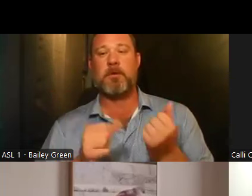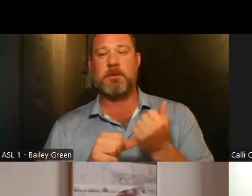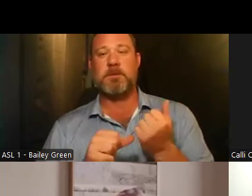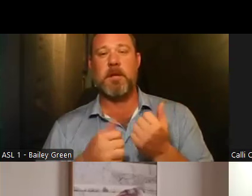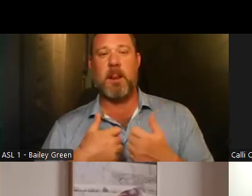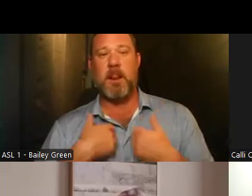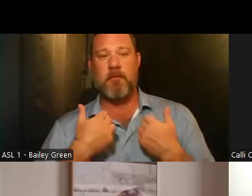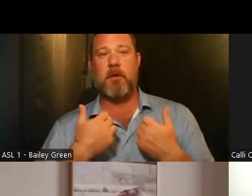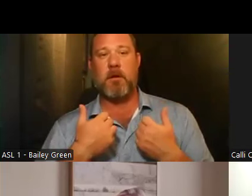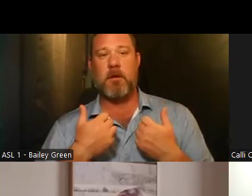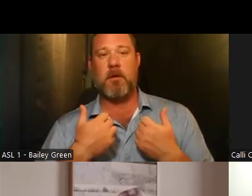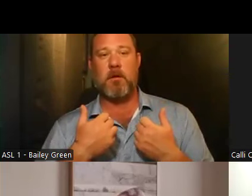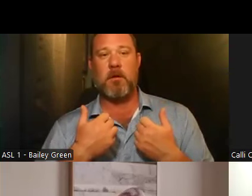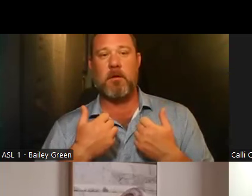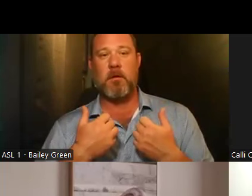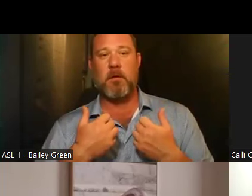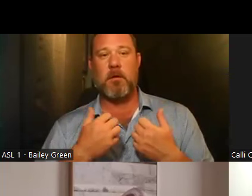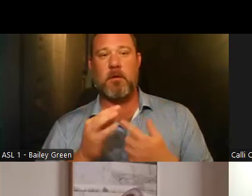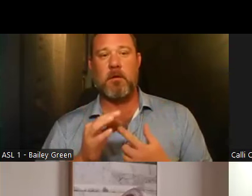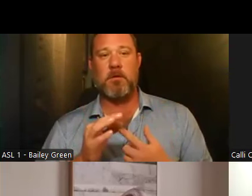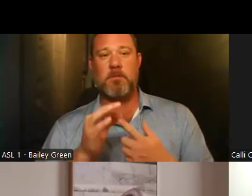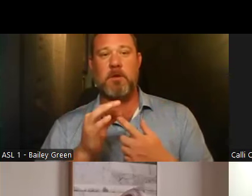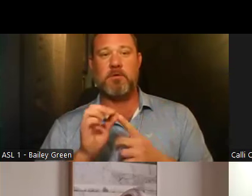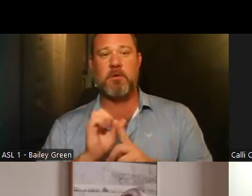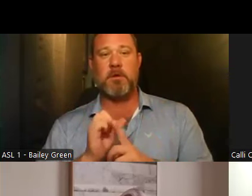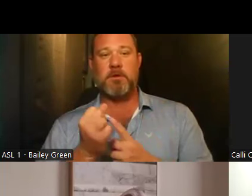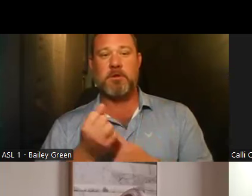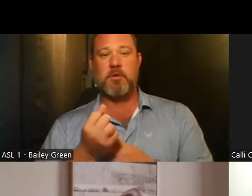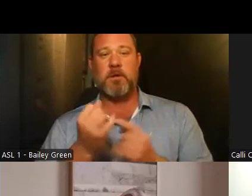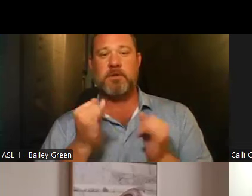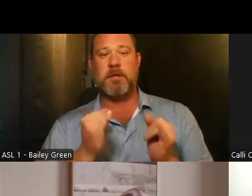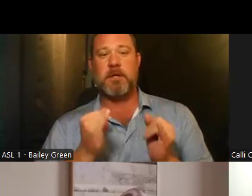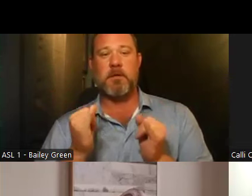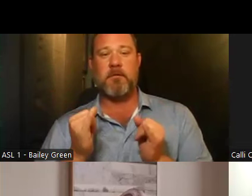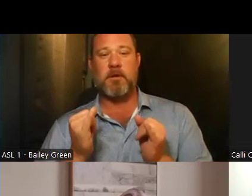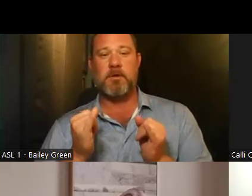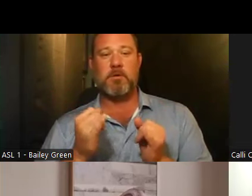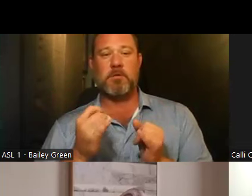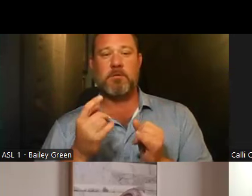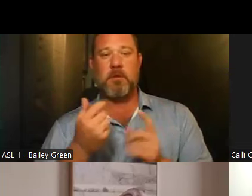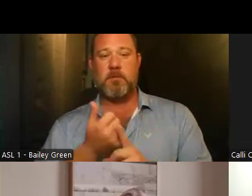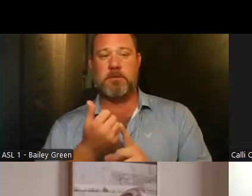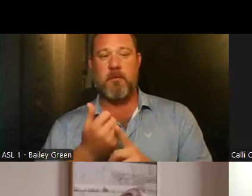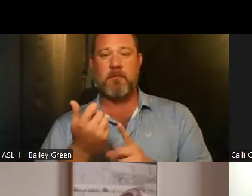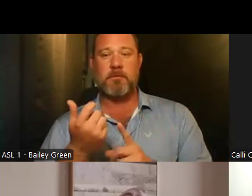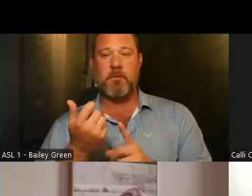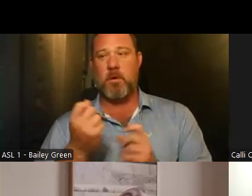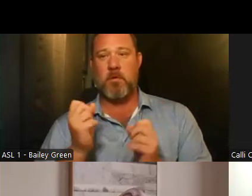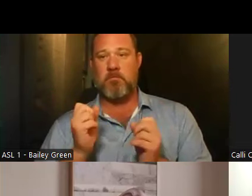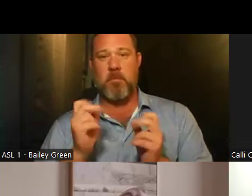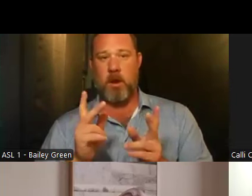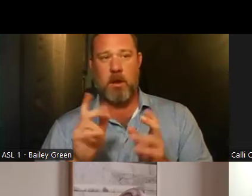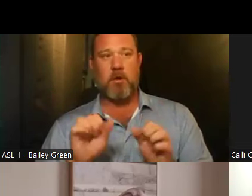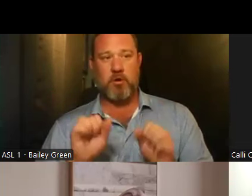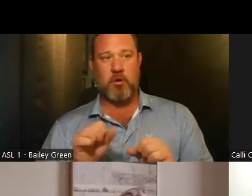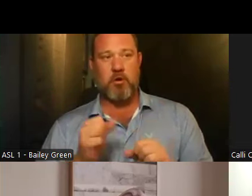waiver. Once, especially in situations when individuals were okay, essentially when they were enrolled, like they were able